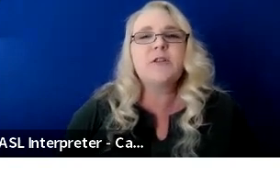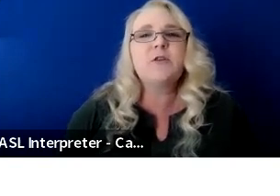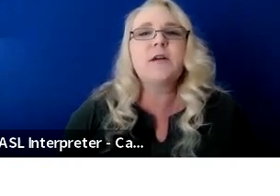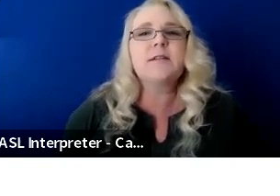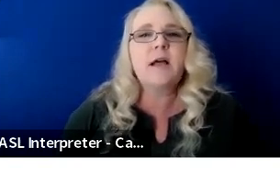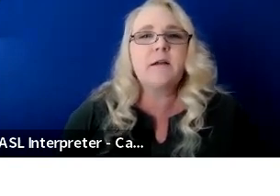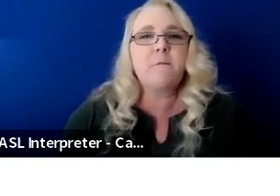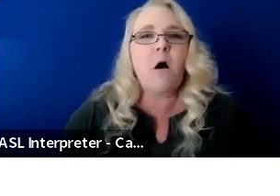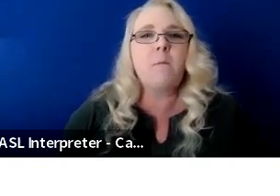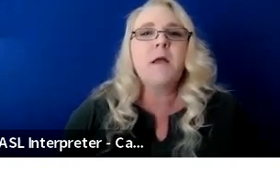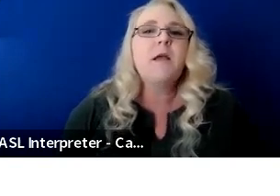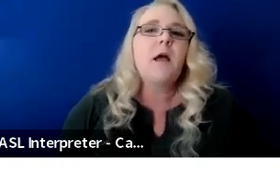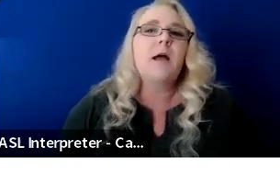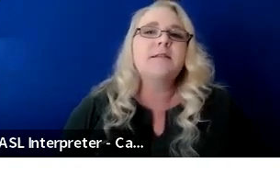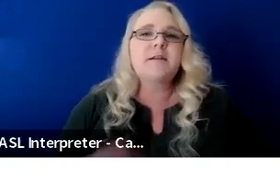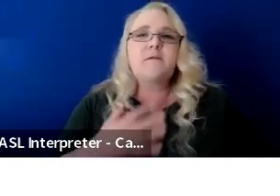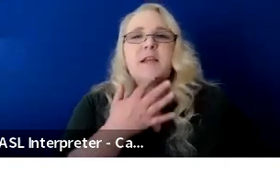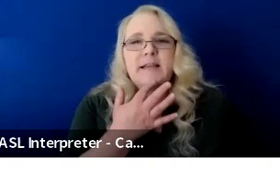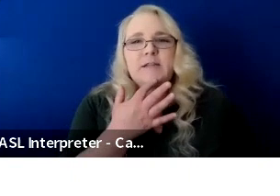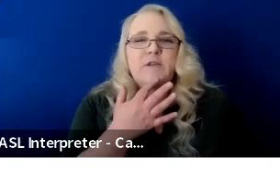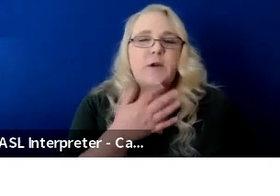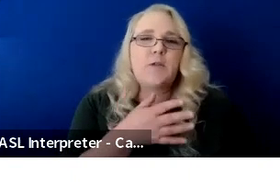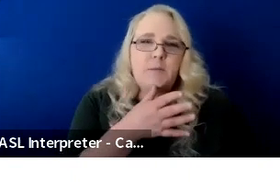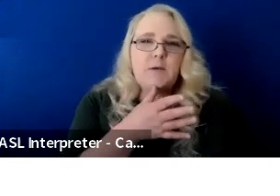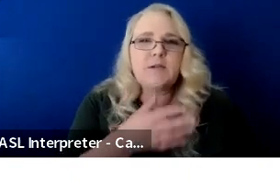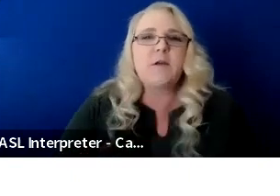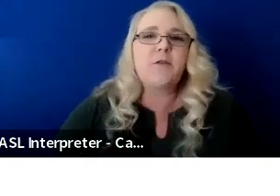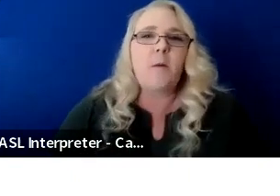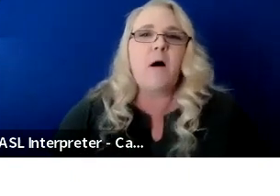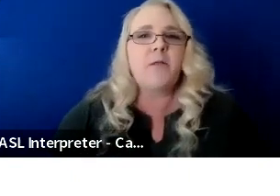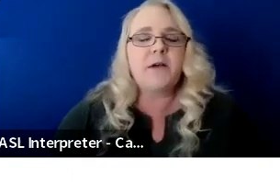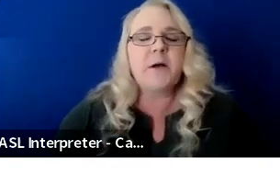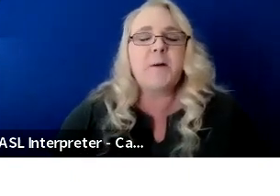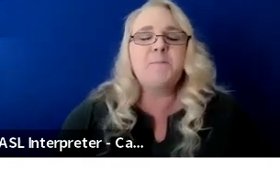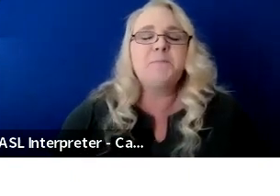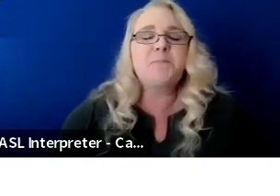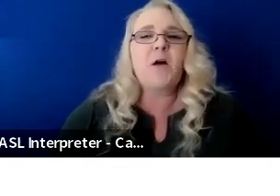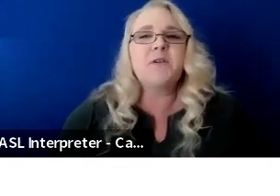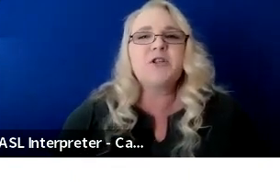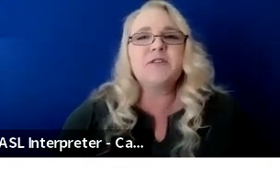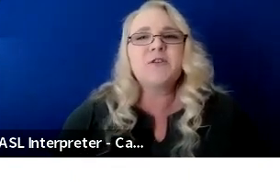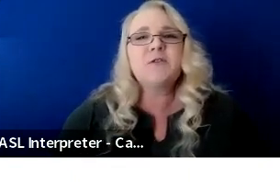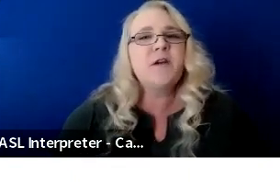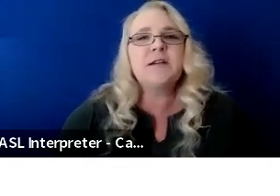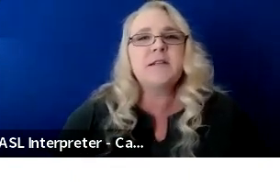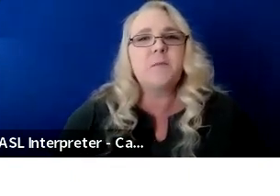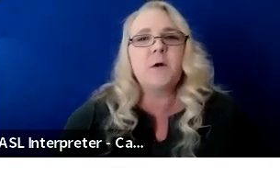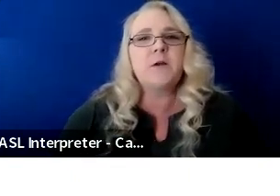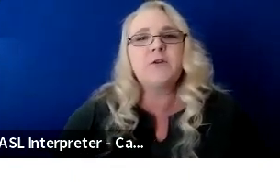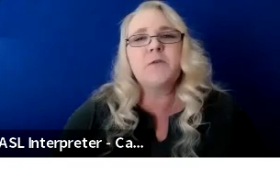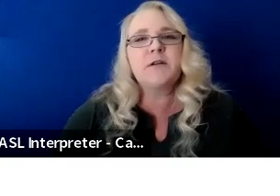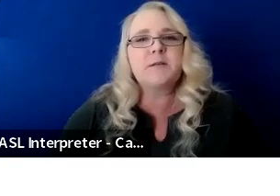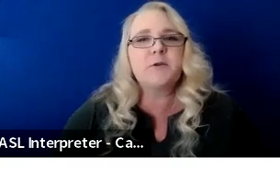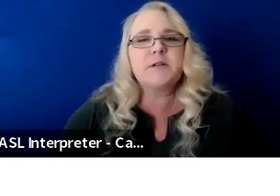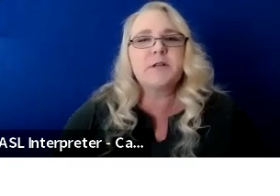they'll change to the correct sign of mom. Instead of the index finger, they'd be using the thumb on the chin. So they're very